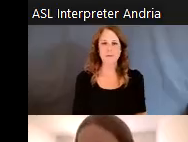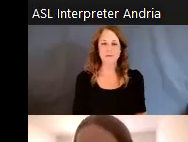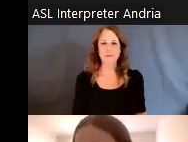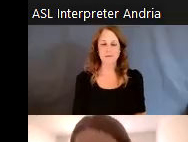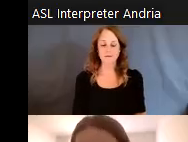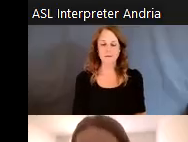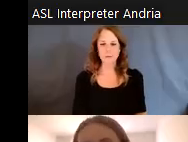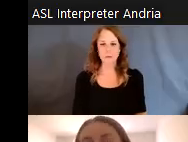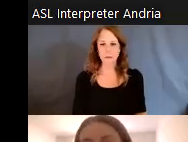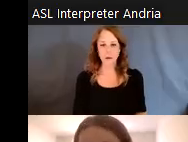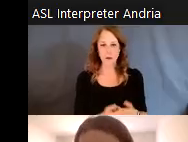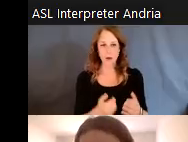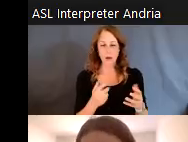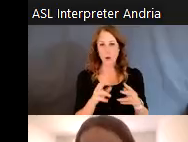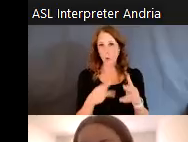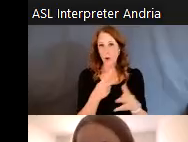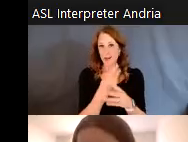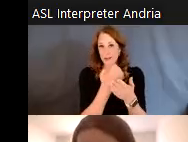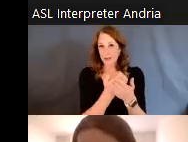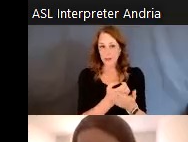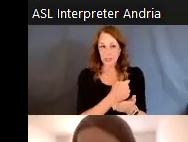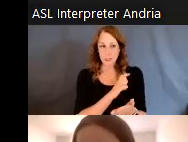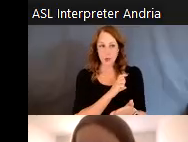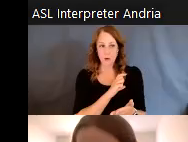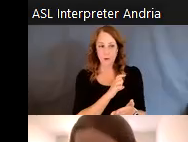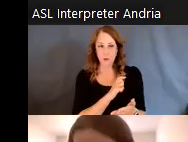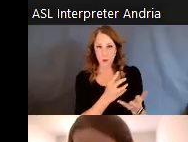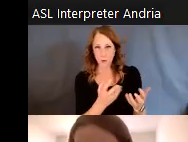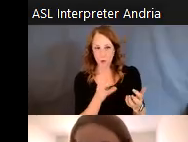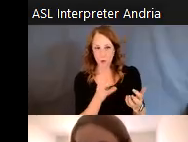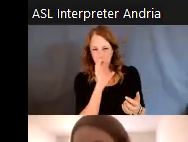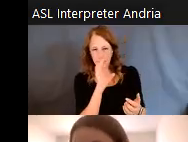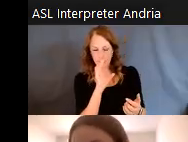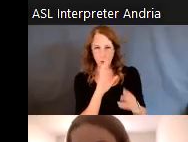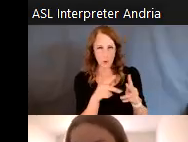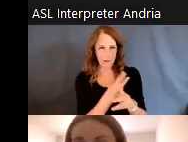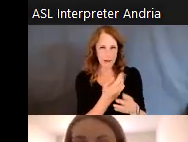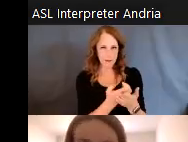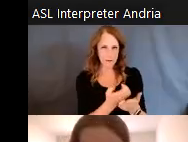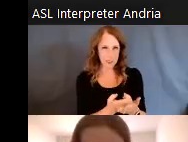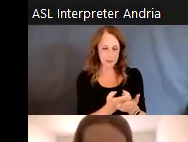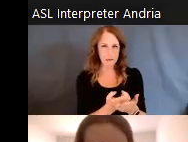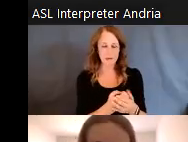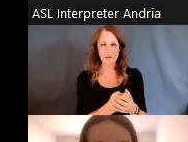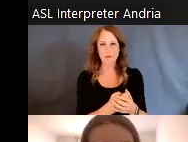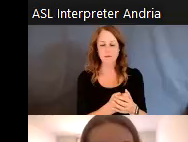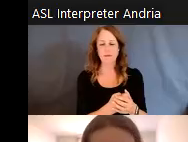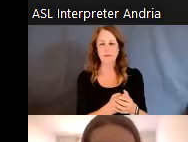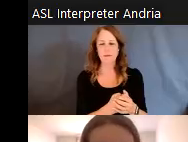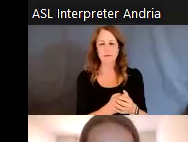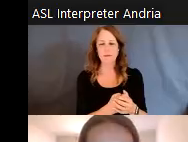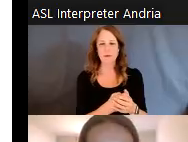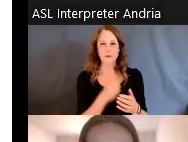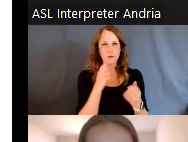So what evidence is law enforcement looking for in their investigation? What evidence are they using to help